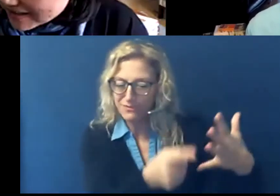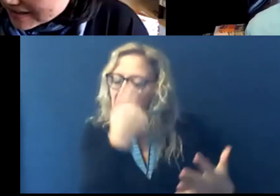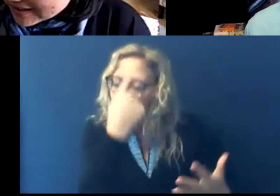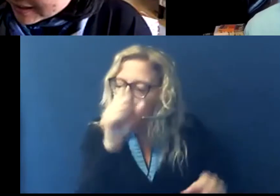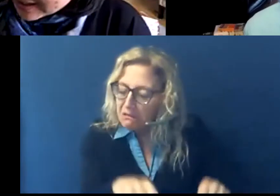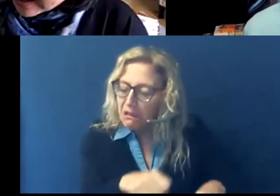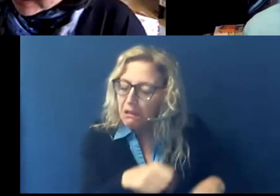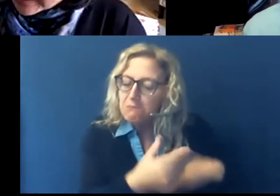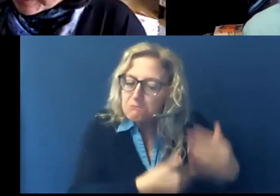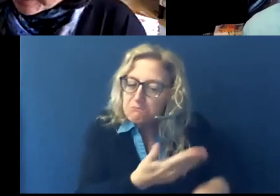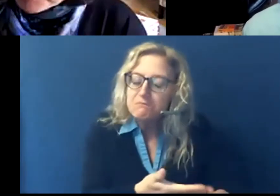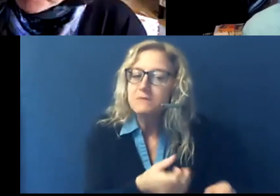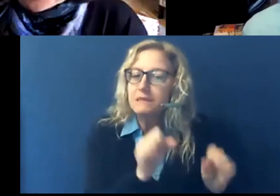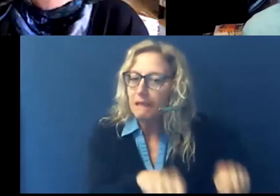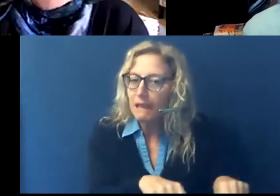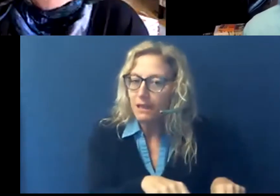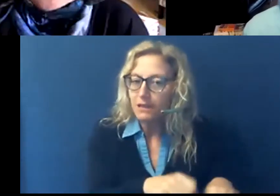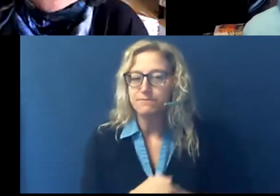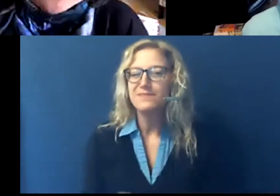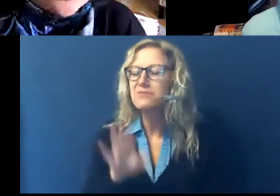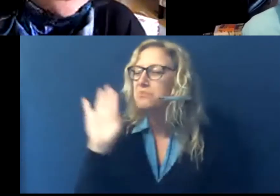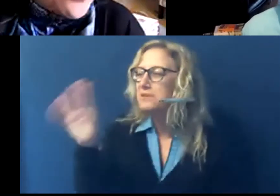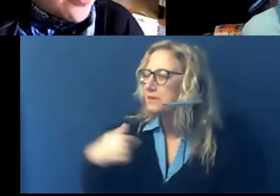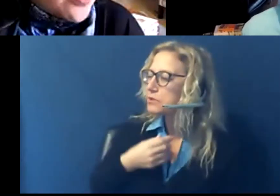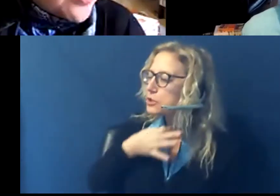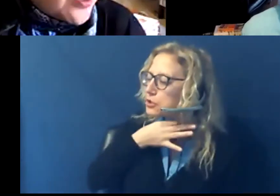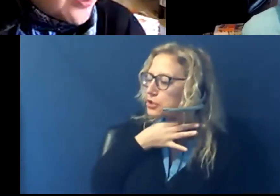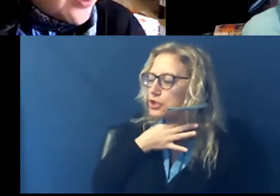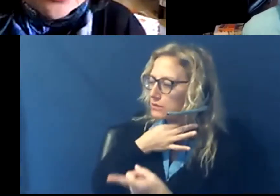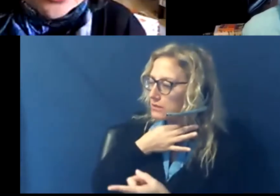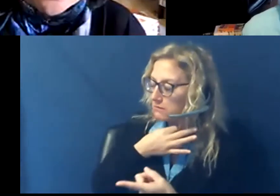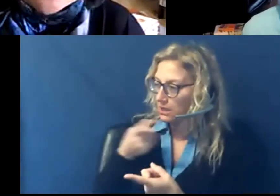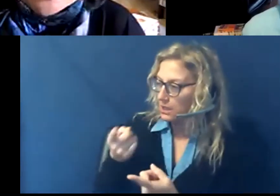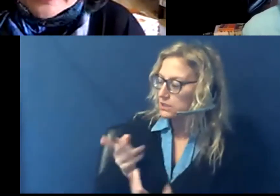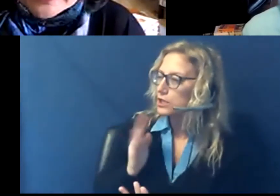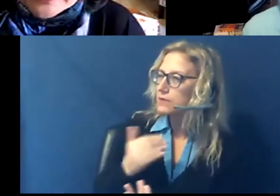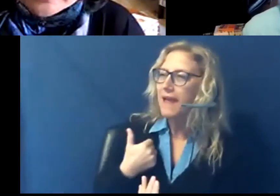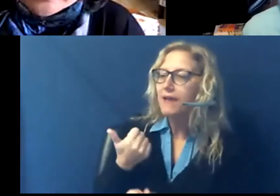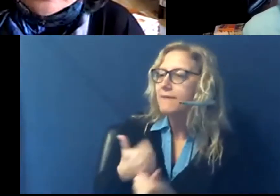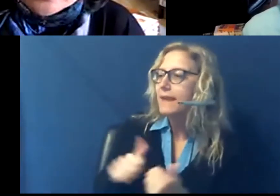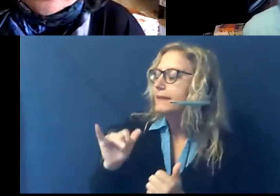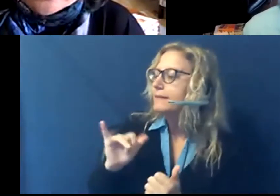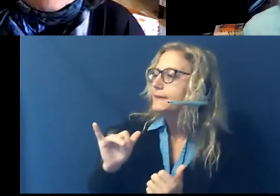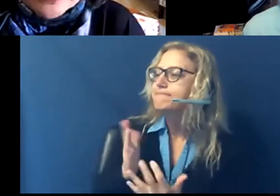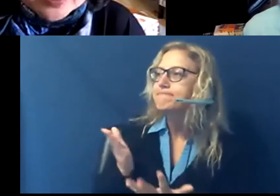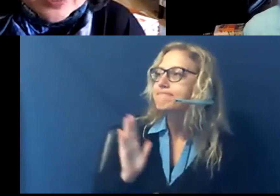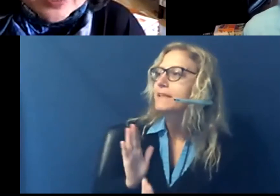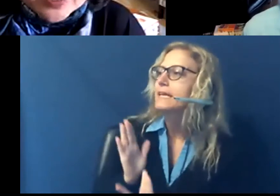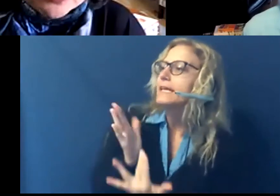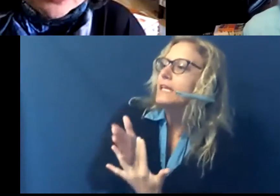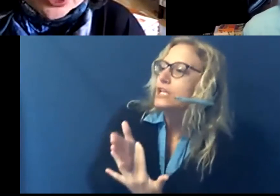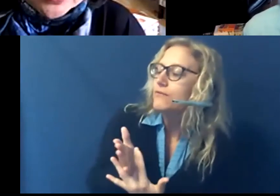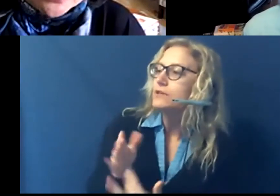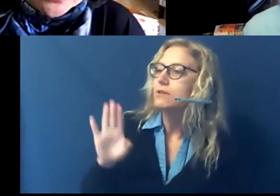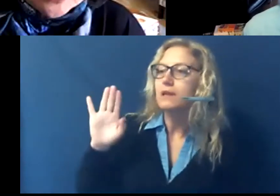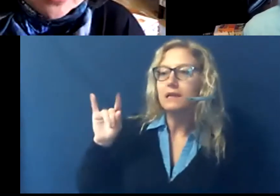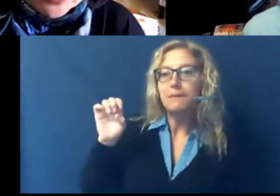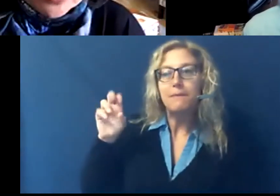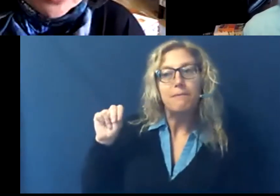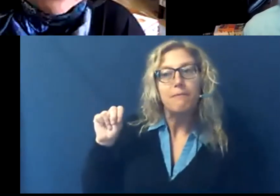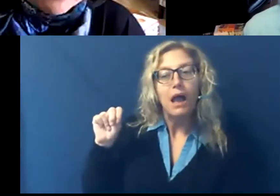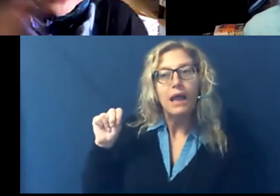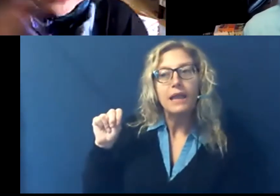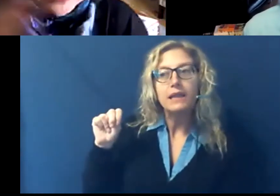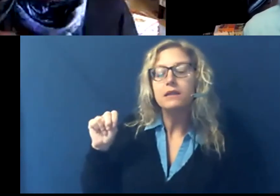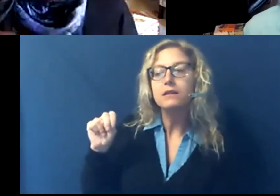there. And I'm curious to hear, are there interventions that the Biden administration can